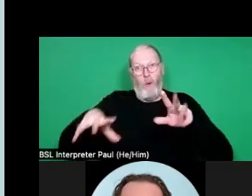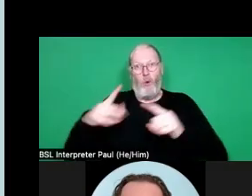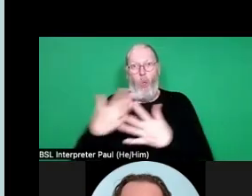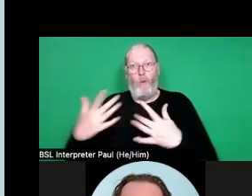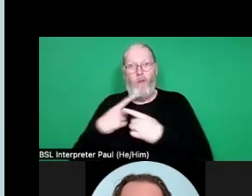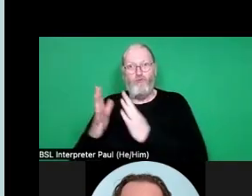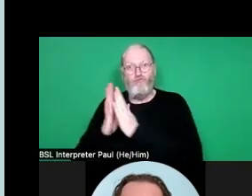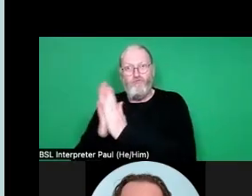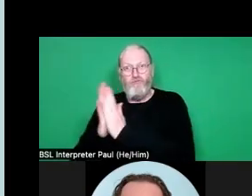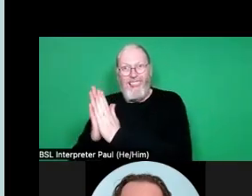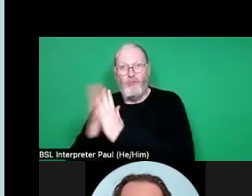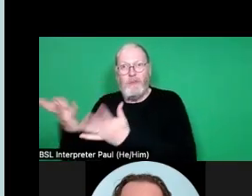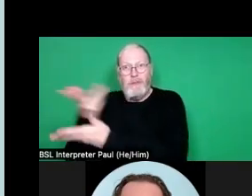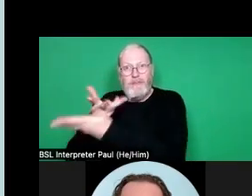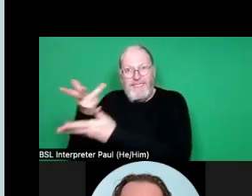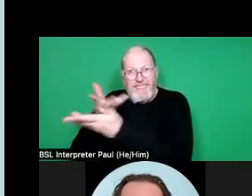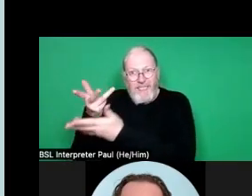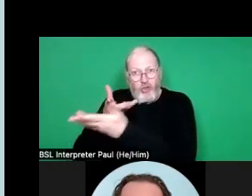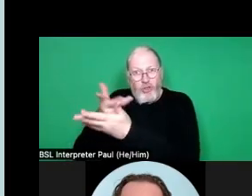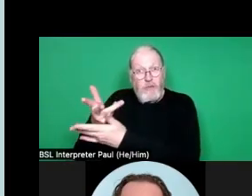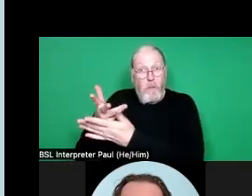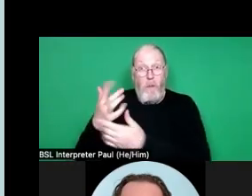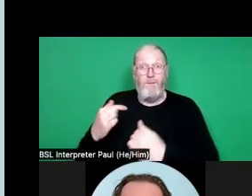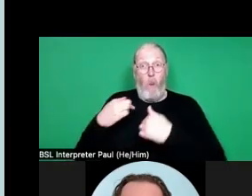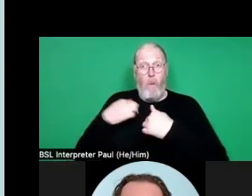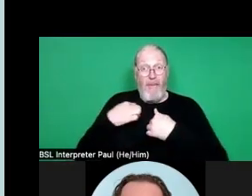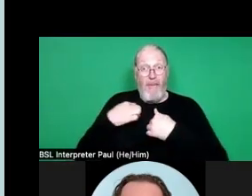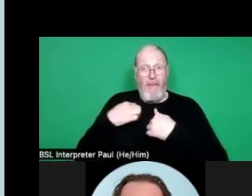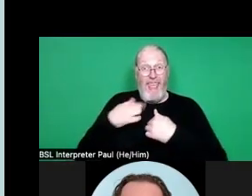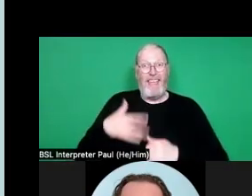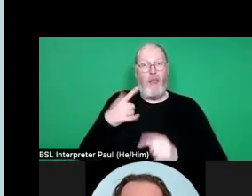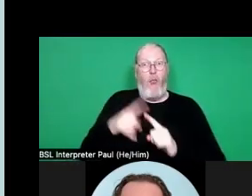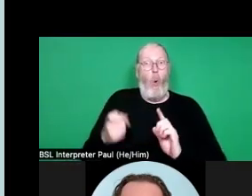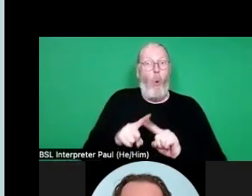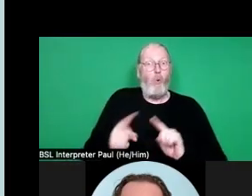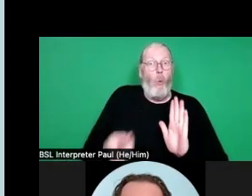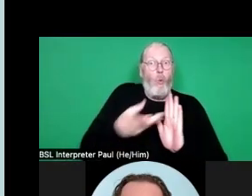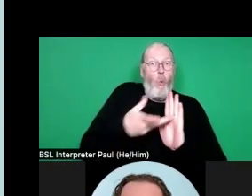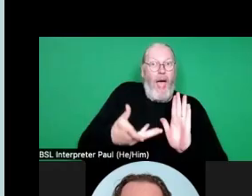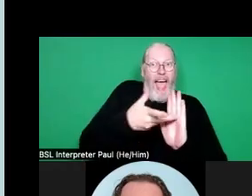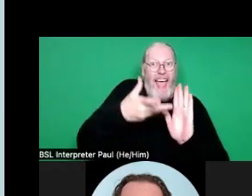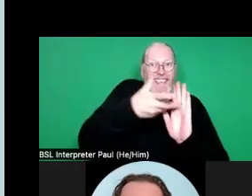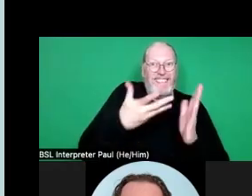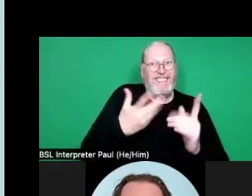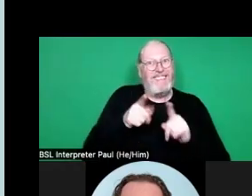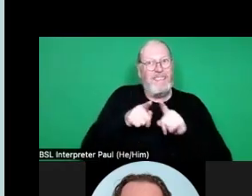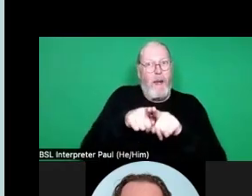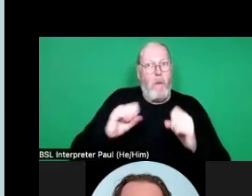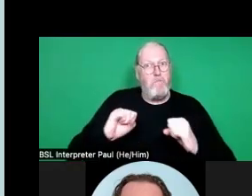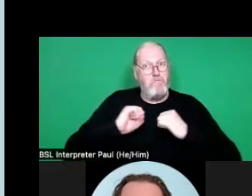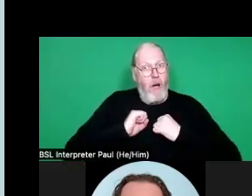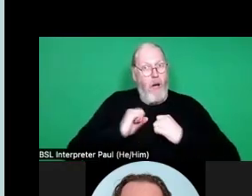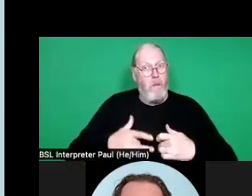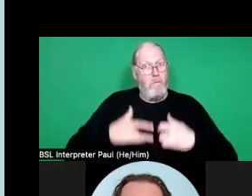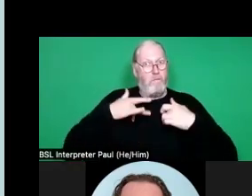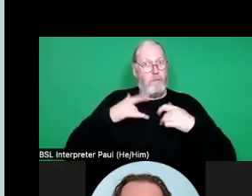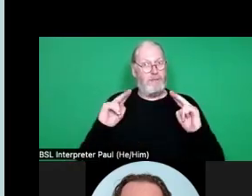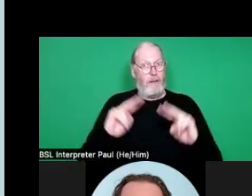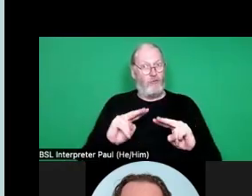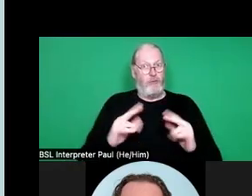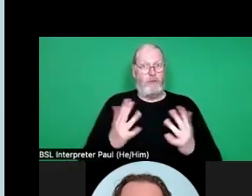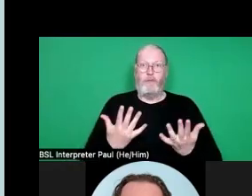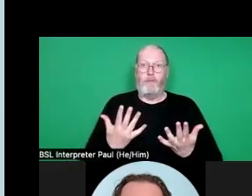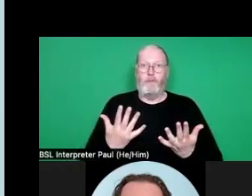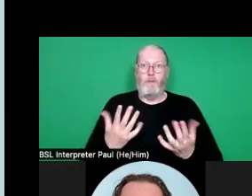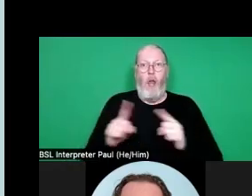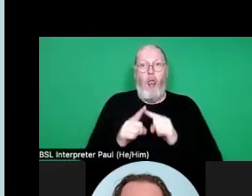is further amplified and shaped by the narrative we consume. And in here, the example, the